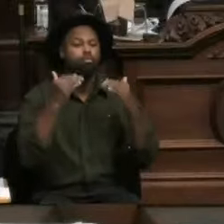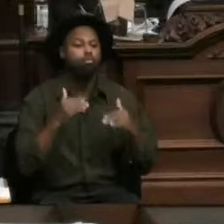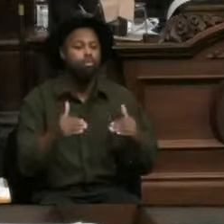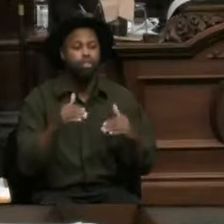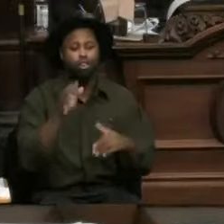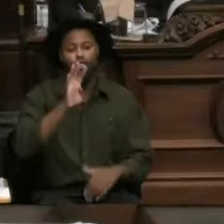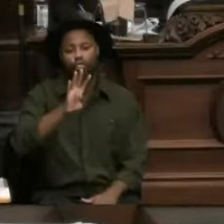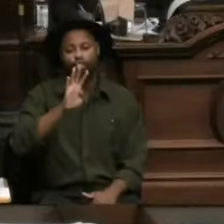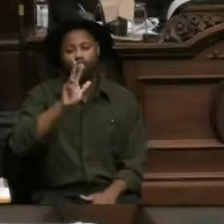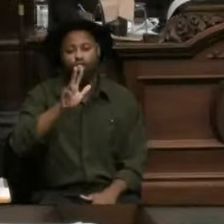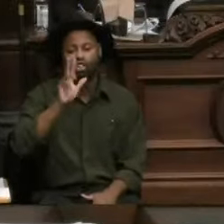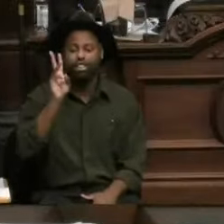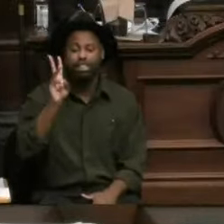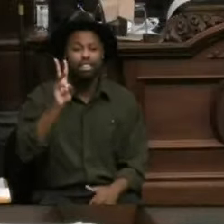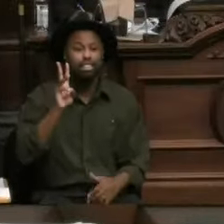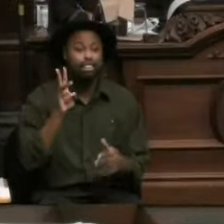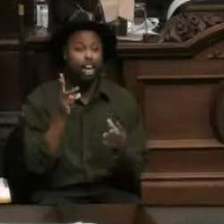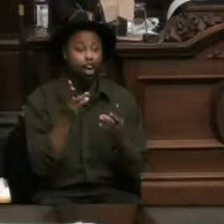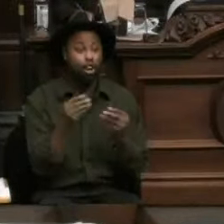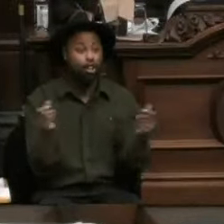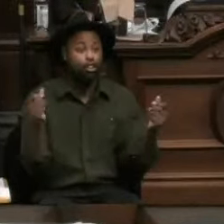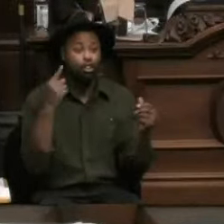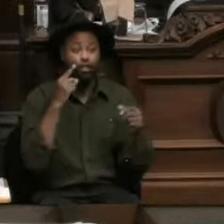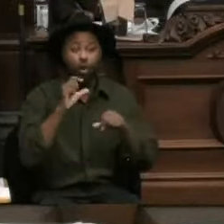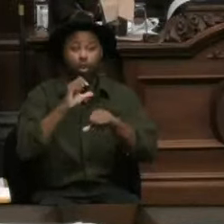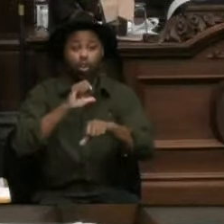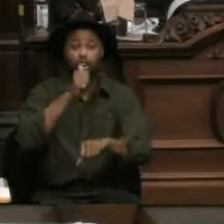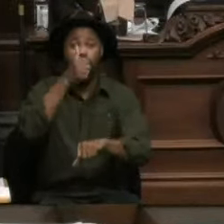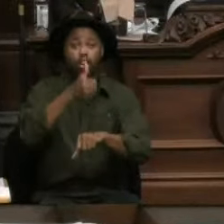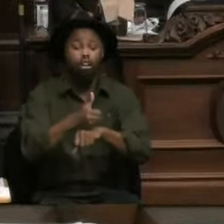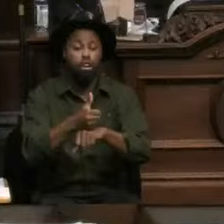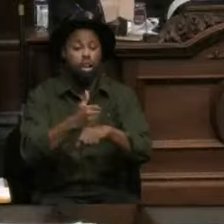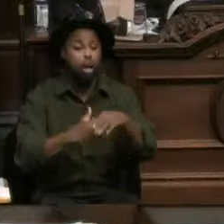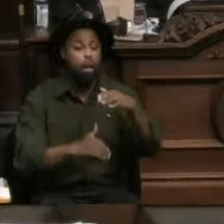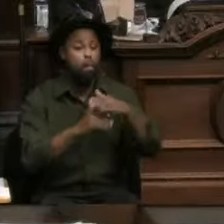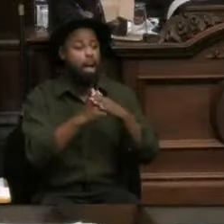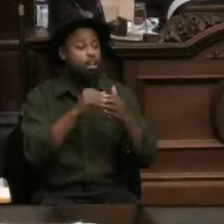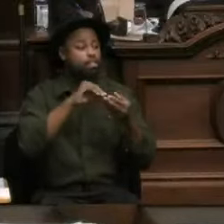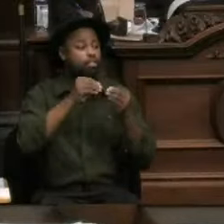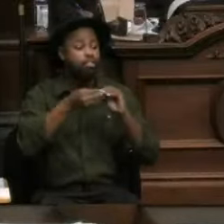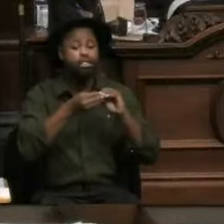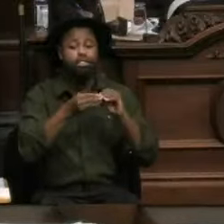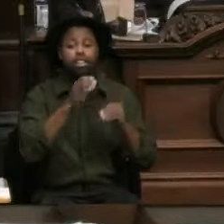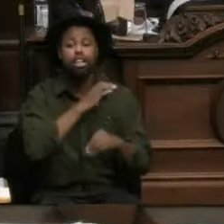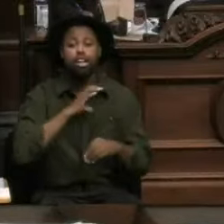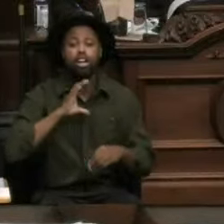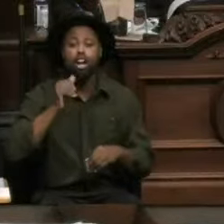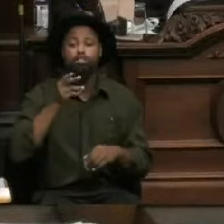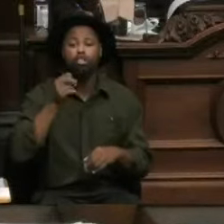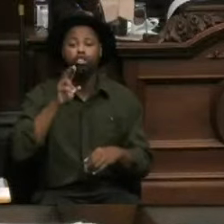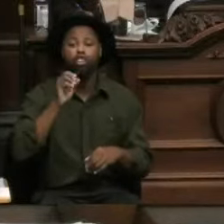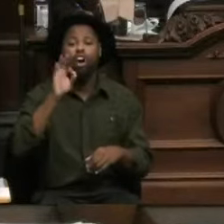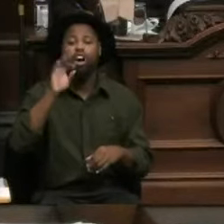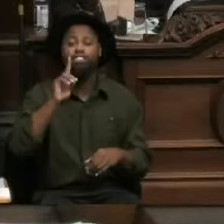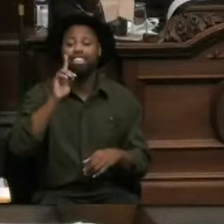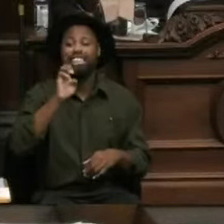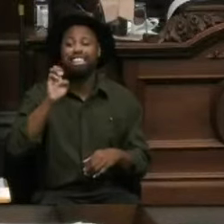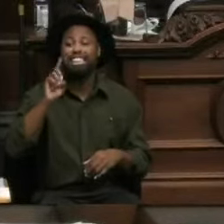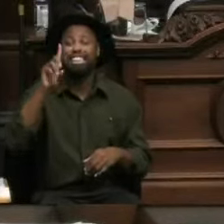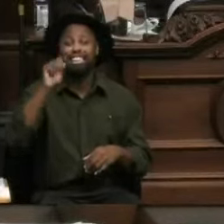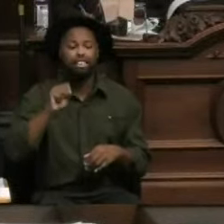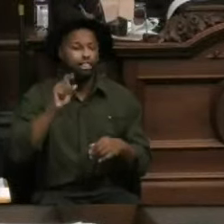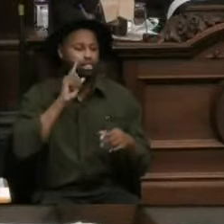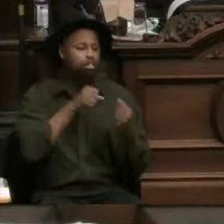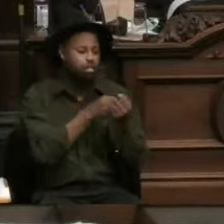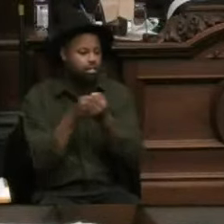Introductory number 436, a resolution establishing the maximum number of commissioner of deeds. All in favor, please say aye.